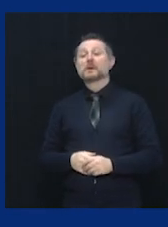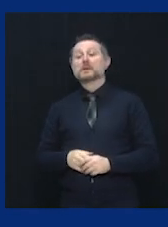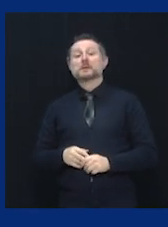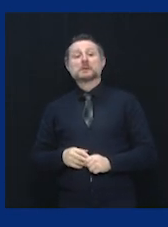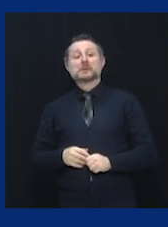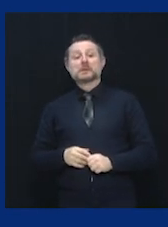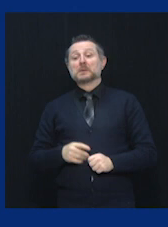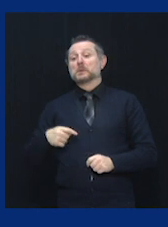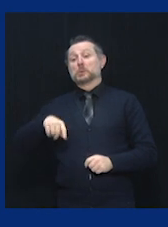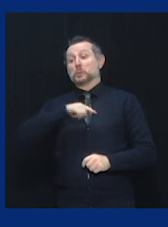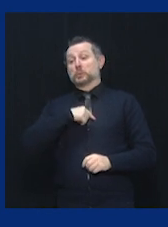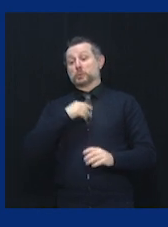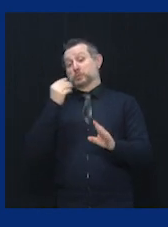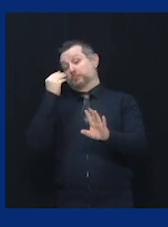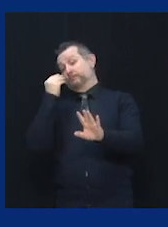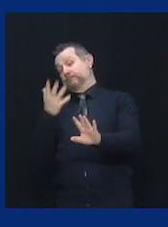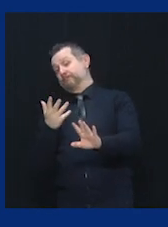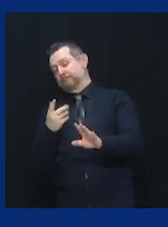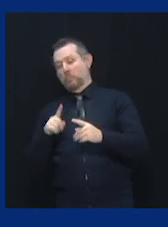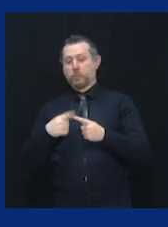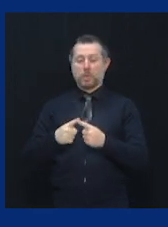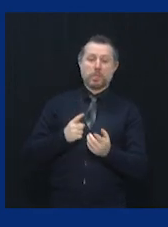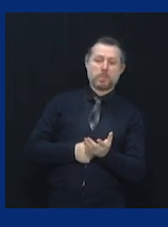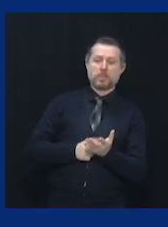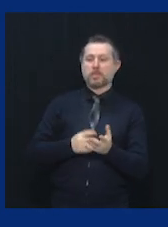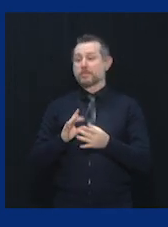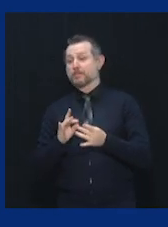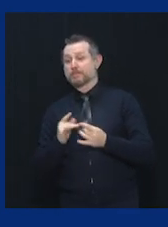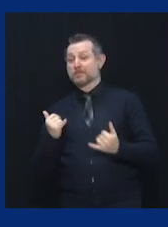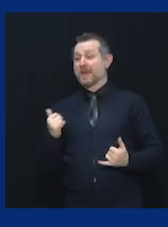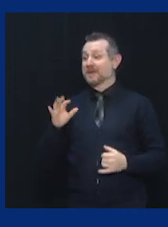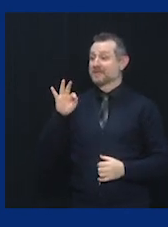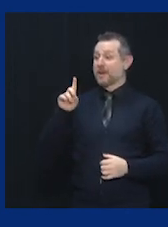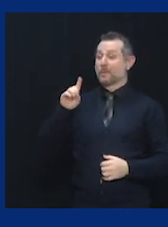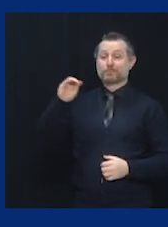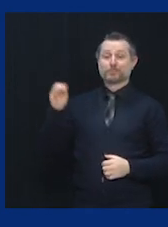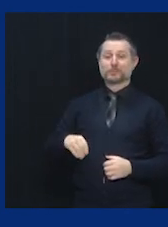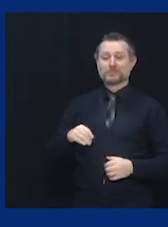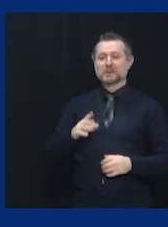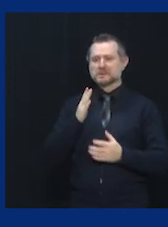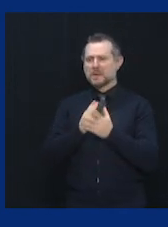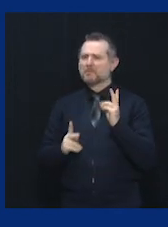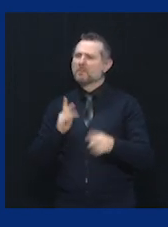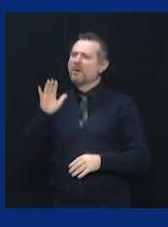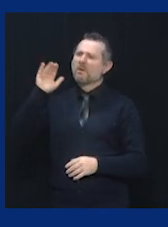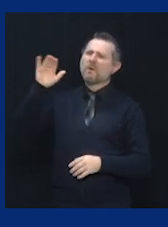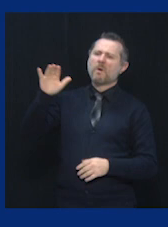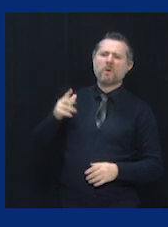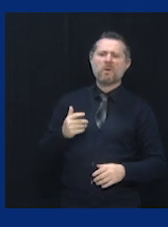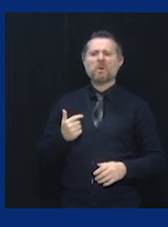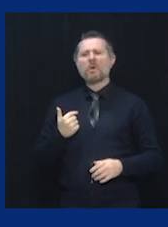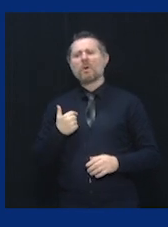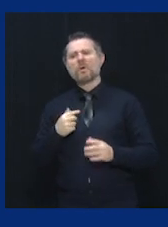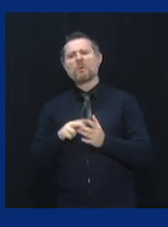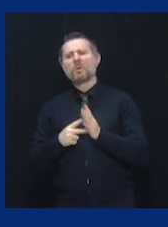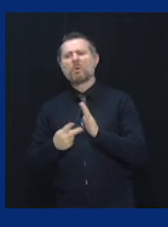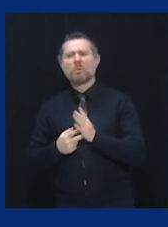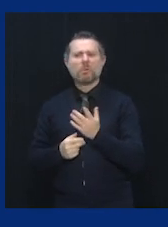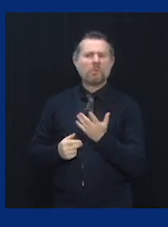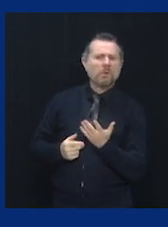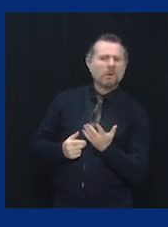When we say we're at 91%, people say, oh, few more percent and they're